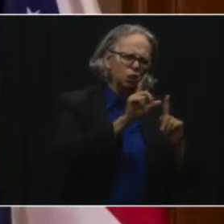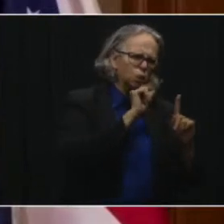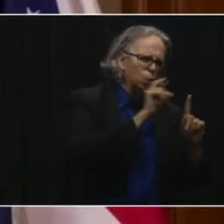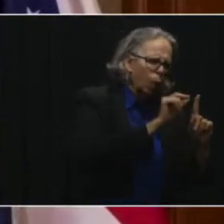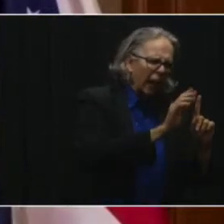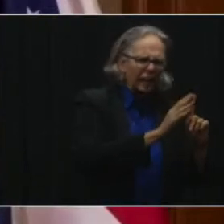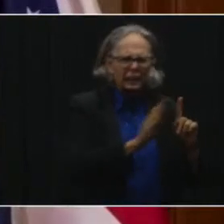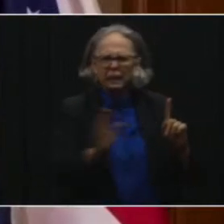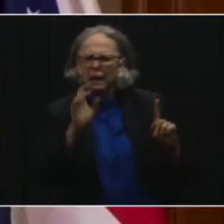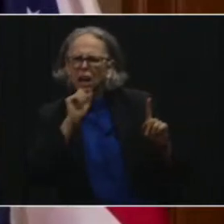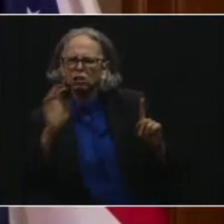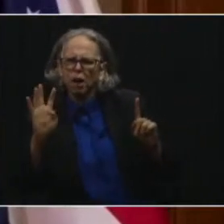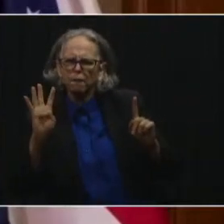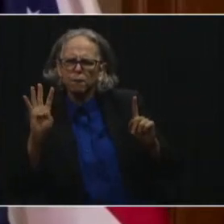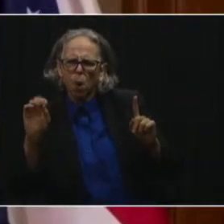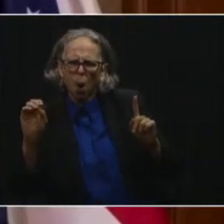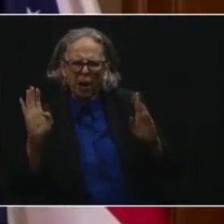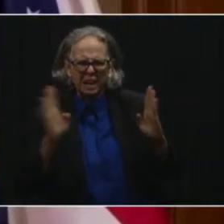40-year-olds.